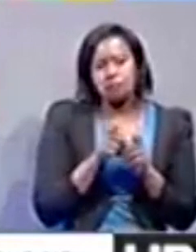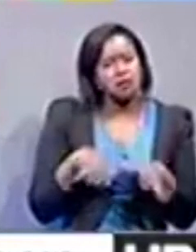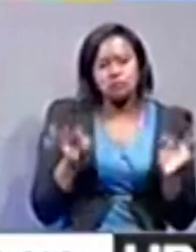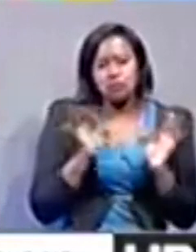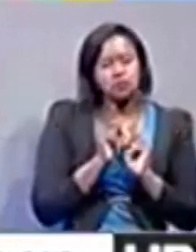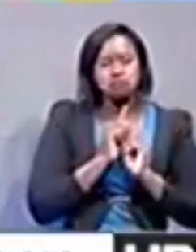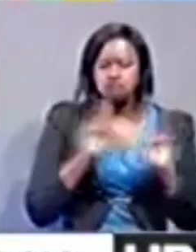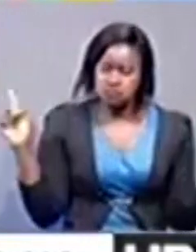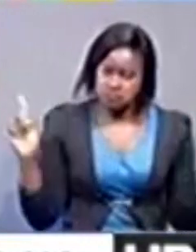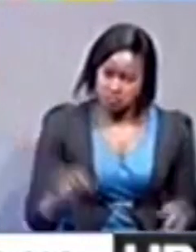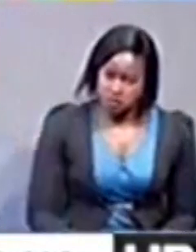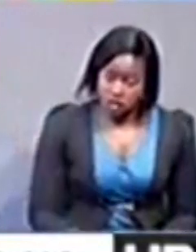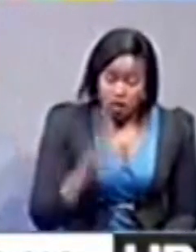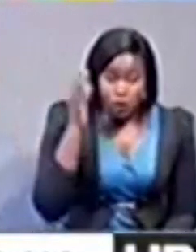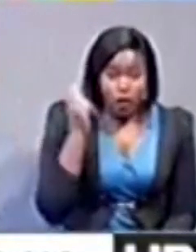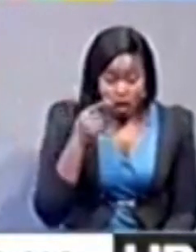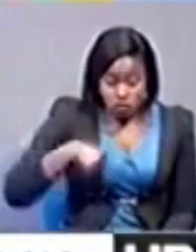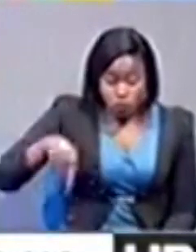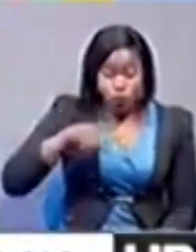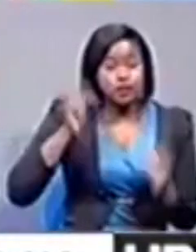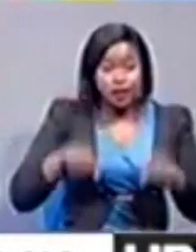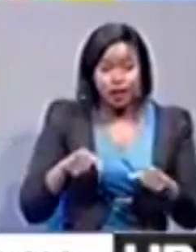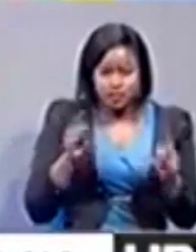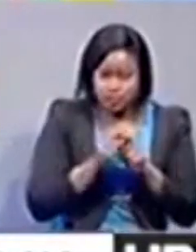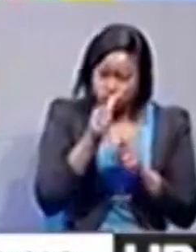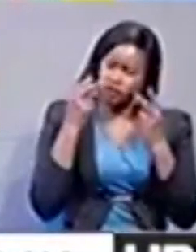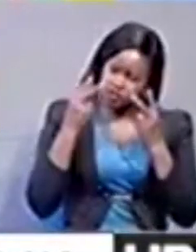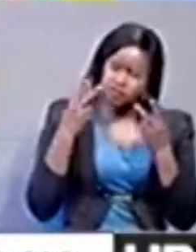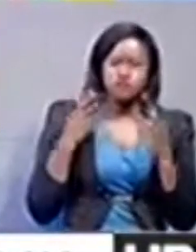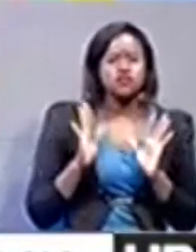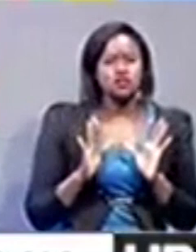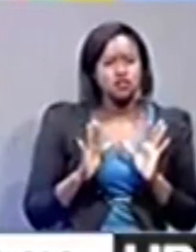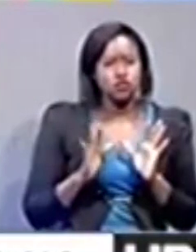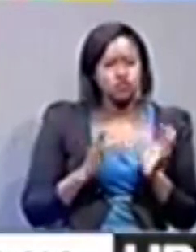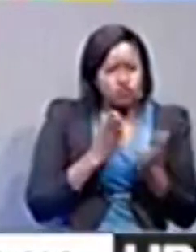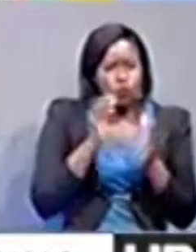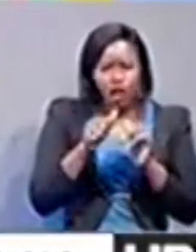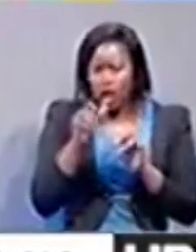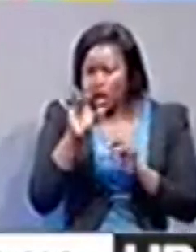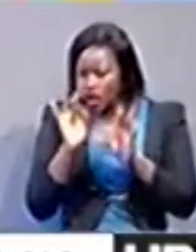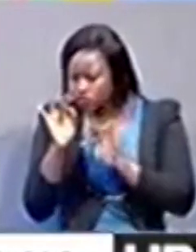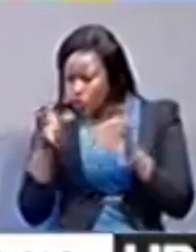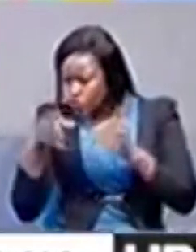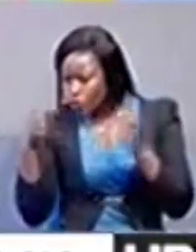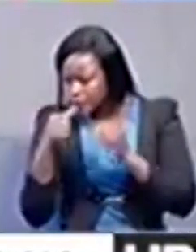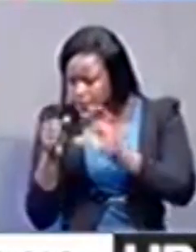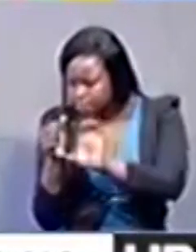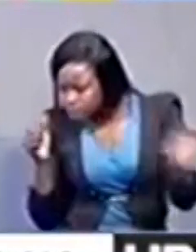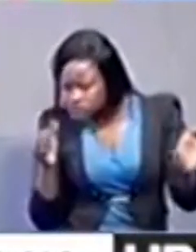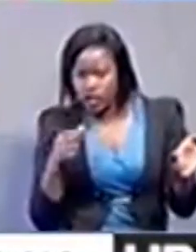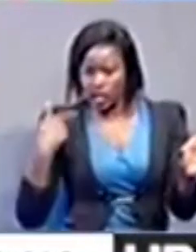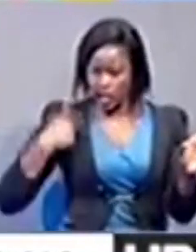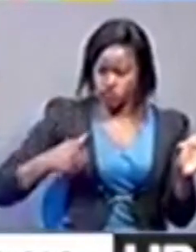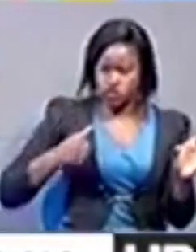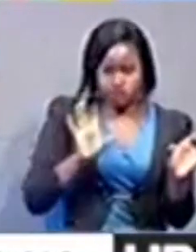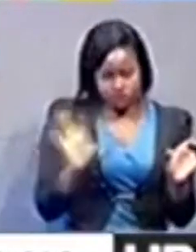Why? We can, as you have seen, be able to identify the sick from the healthy because they come into